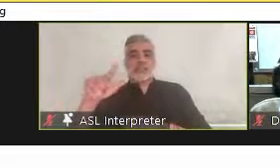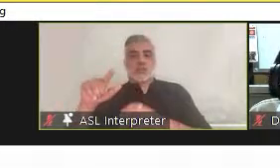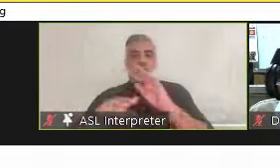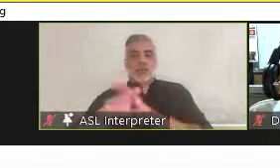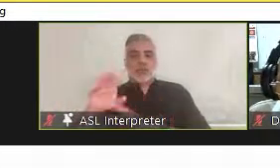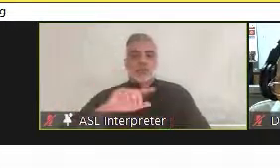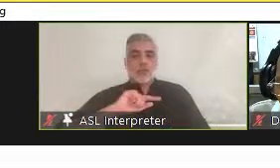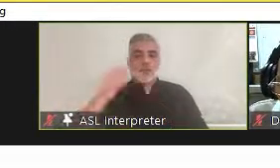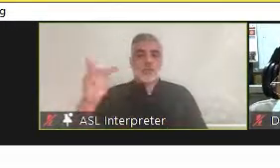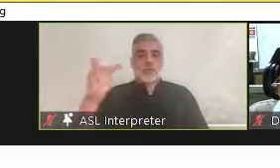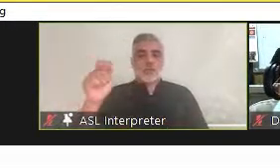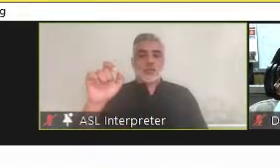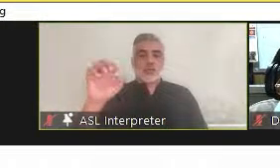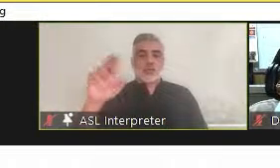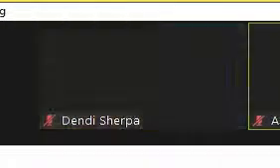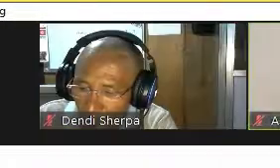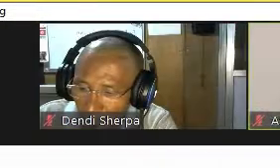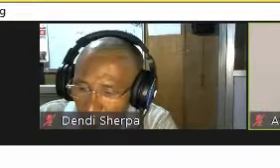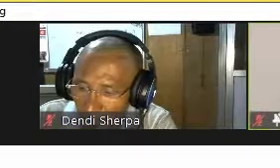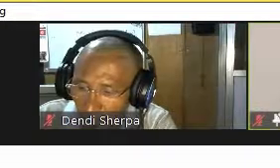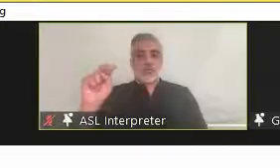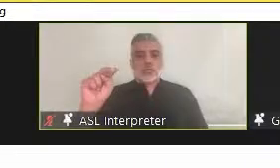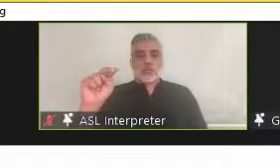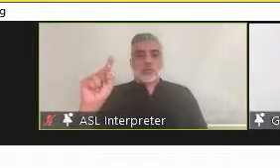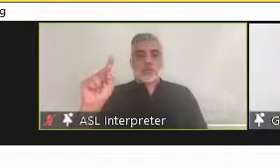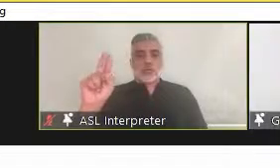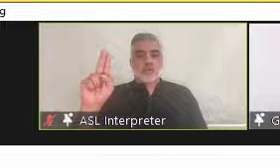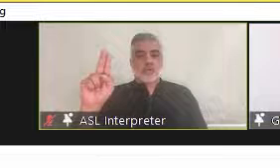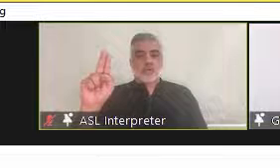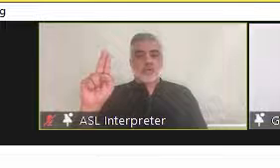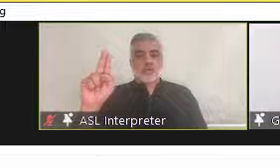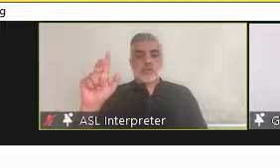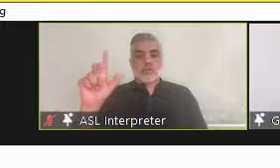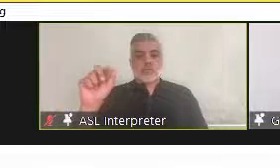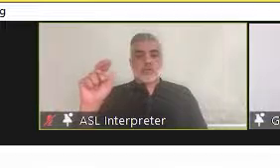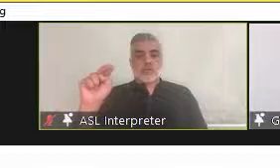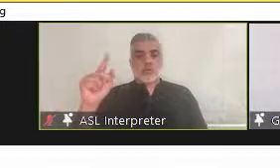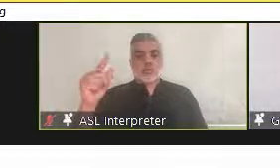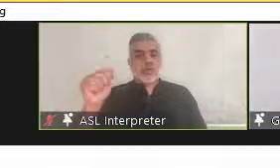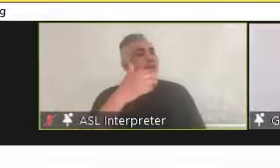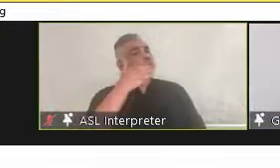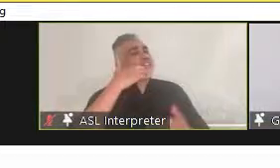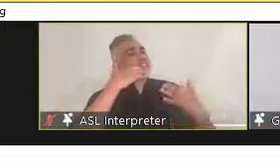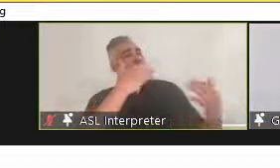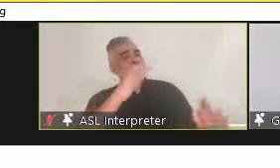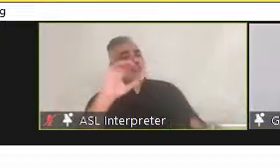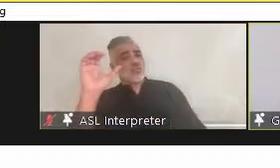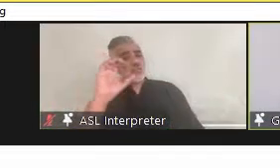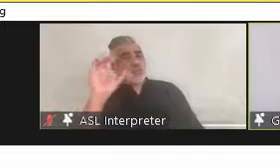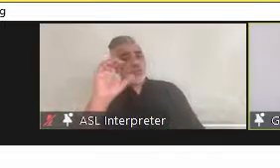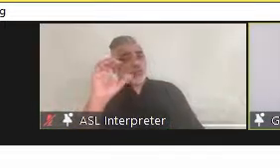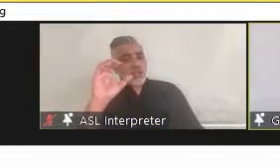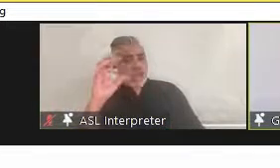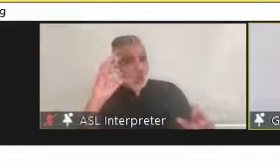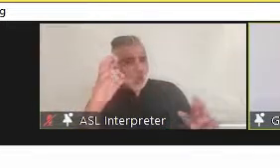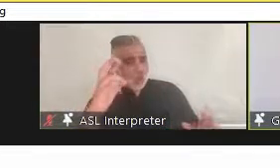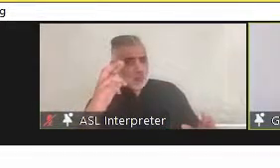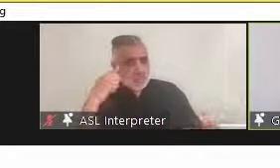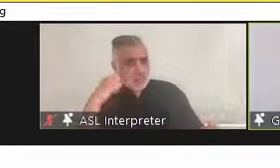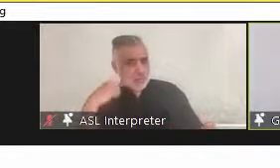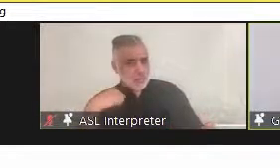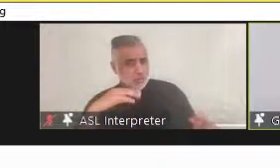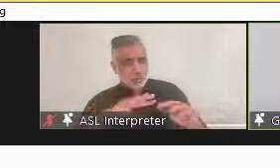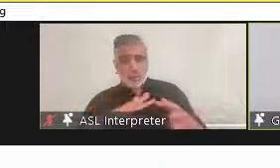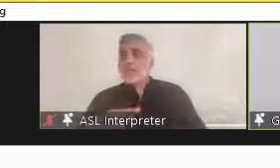Thank you, Charlotte. I hope you can hear me well. We